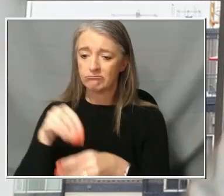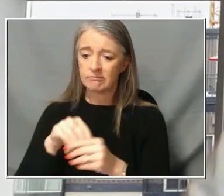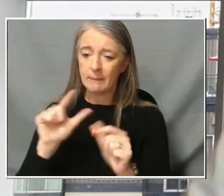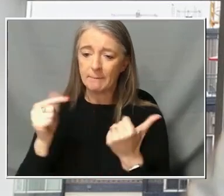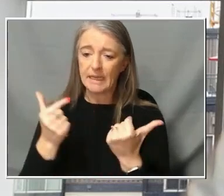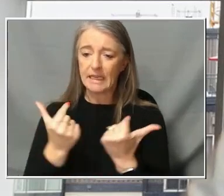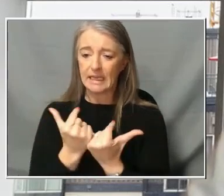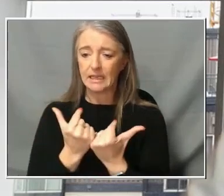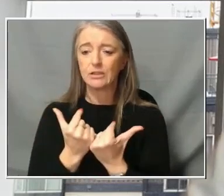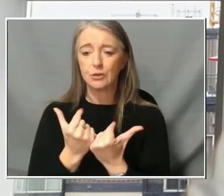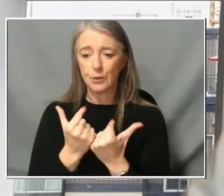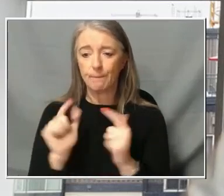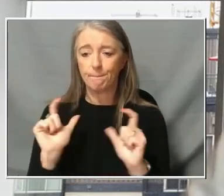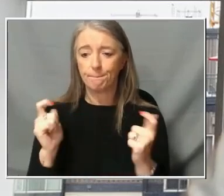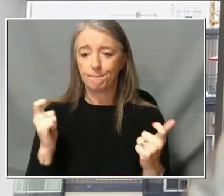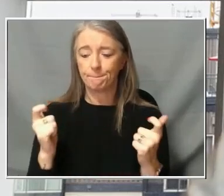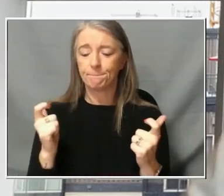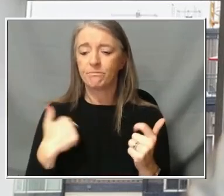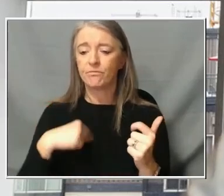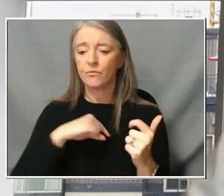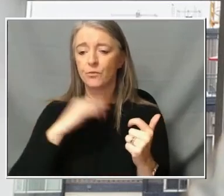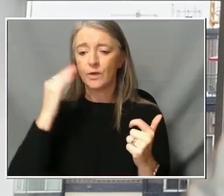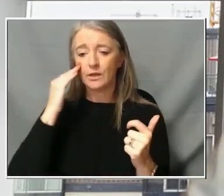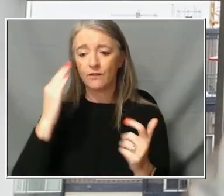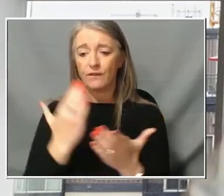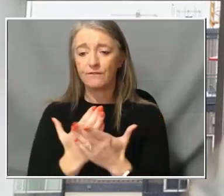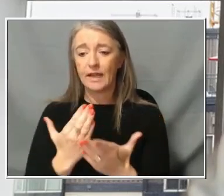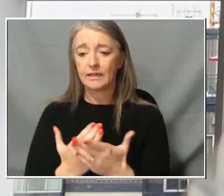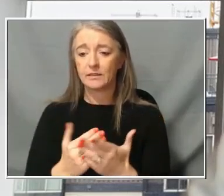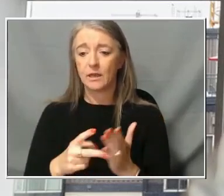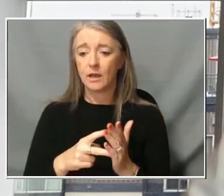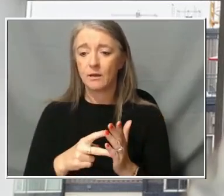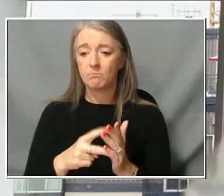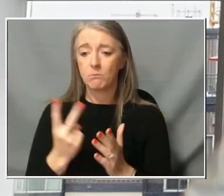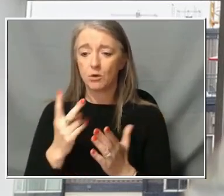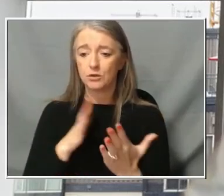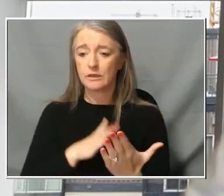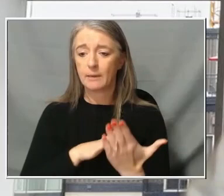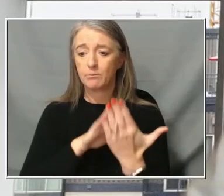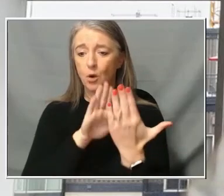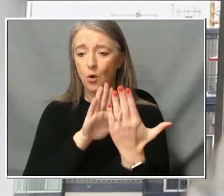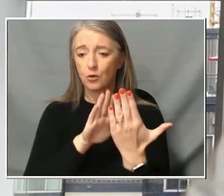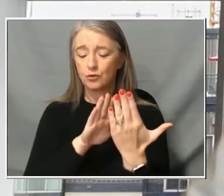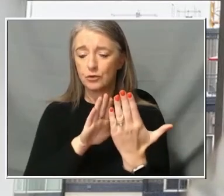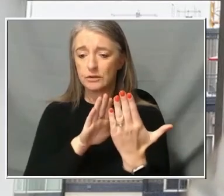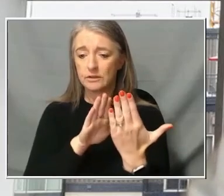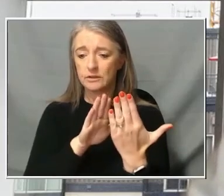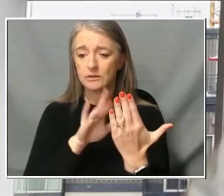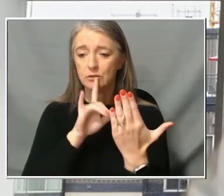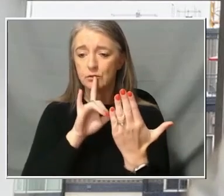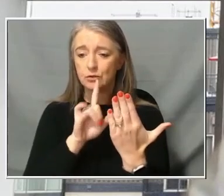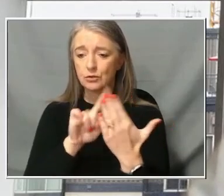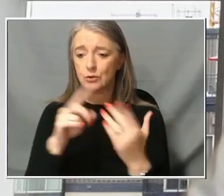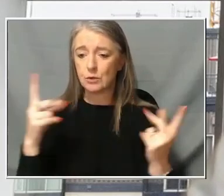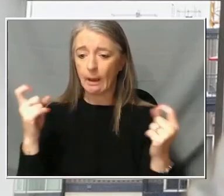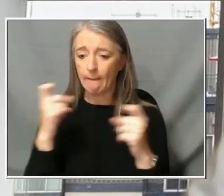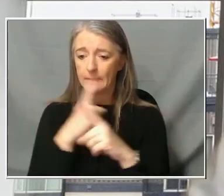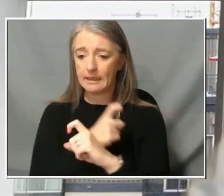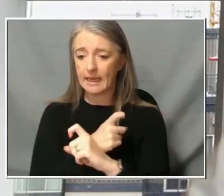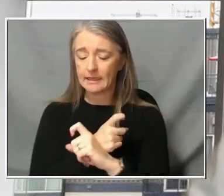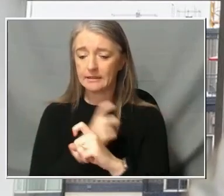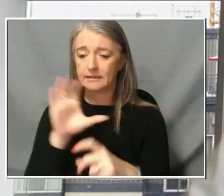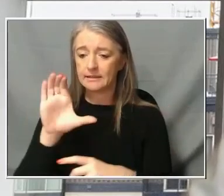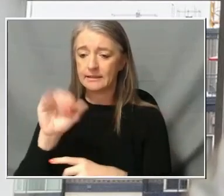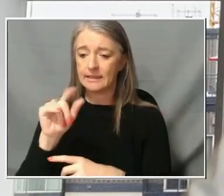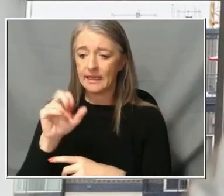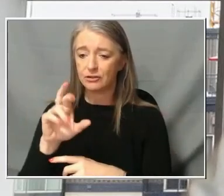group, and we know for a fact that multidisciplinary approaches to complicated cancers